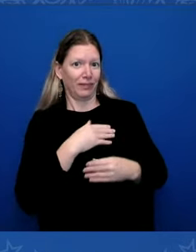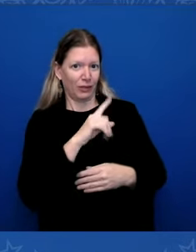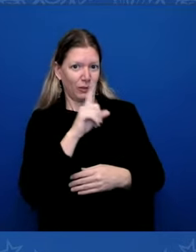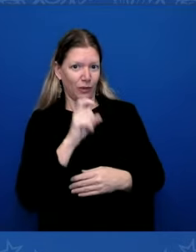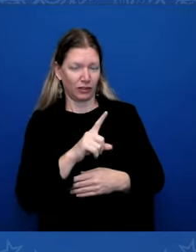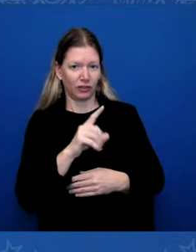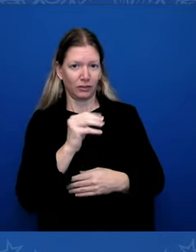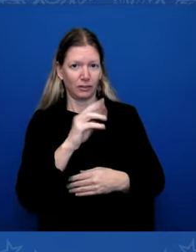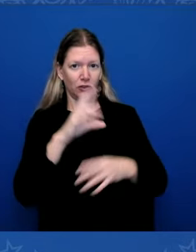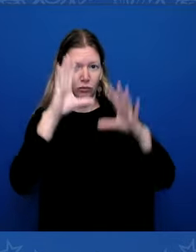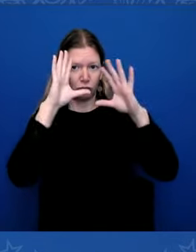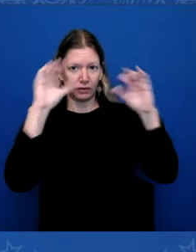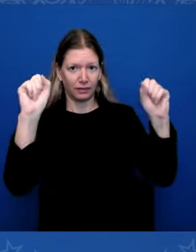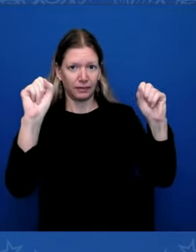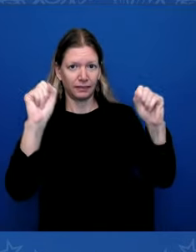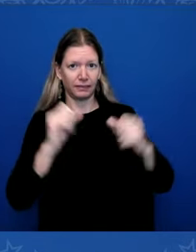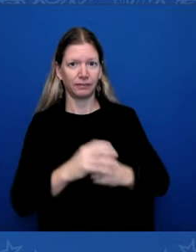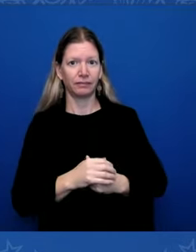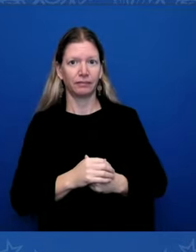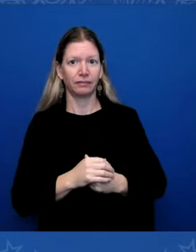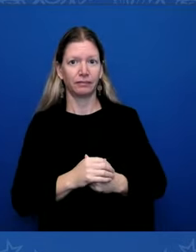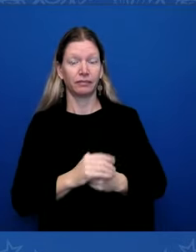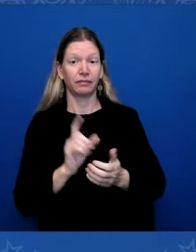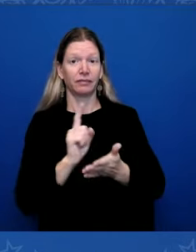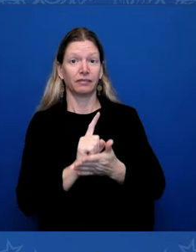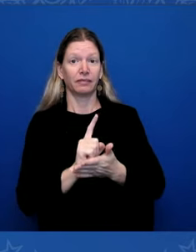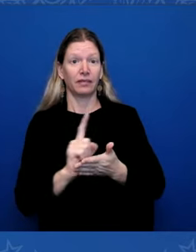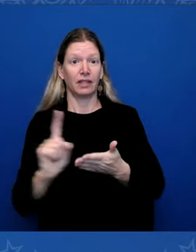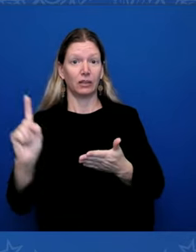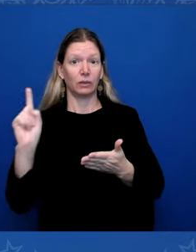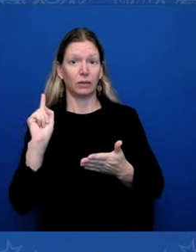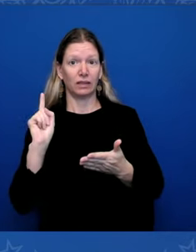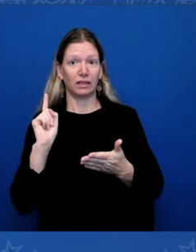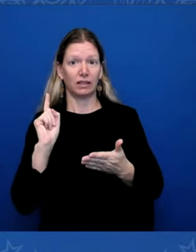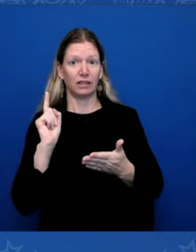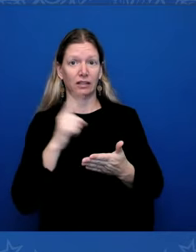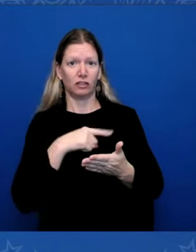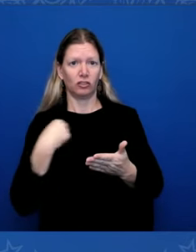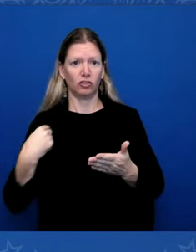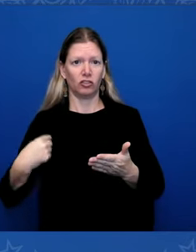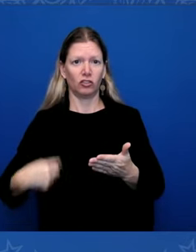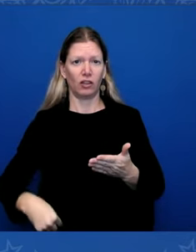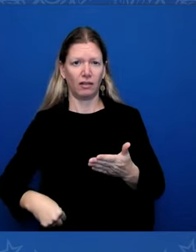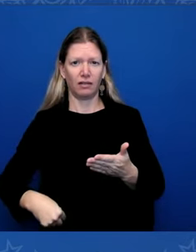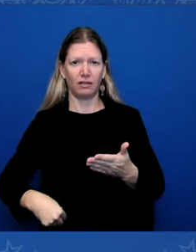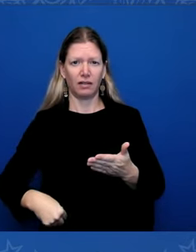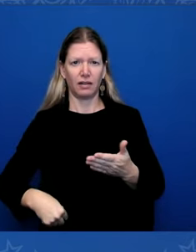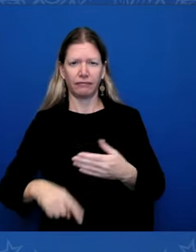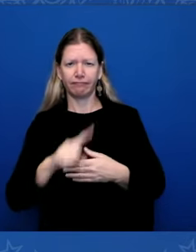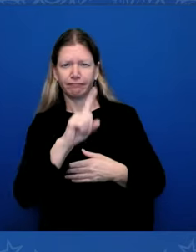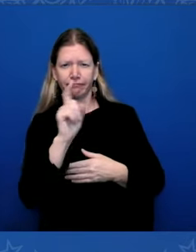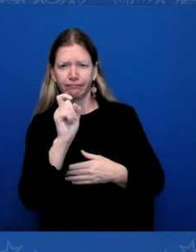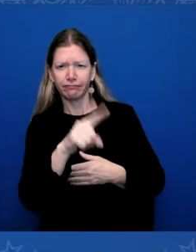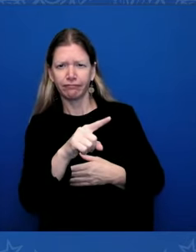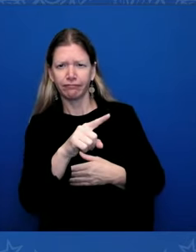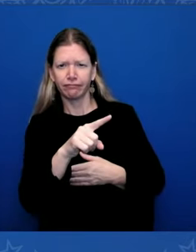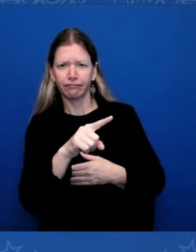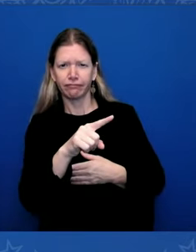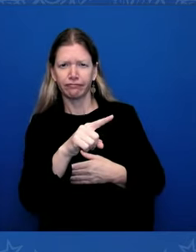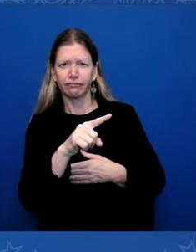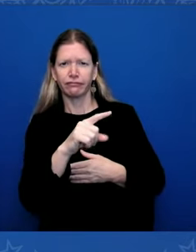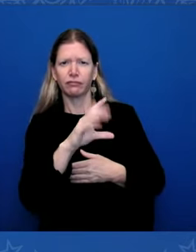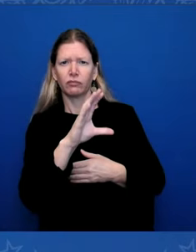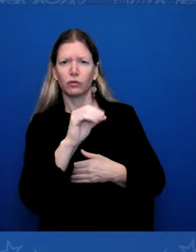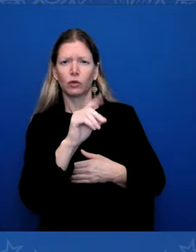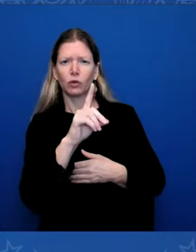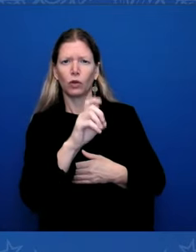Last week, China questioned the quote, sincerity of the Biden administration. I'm sorry, the what?